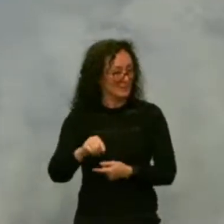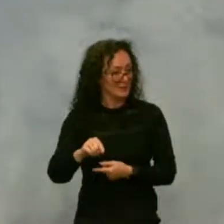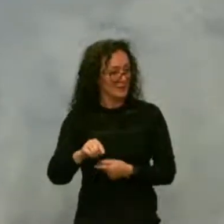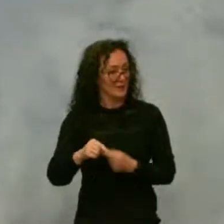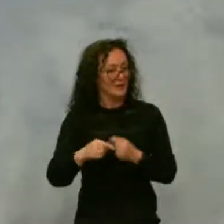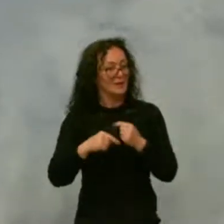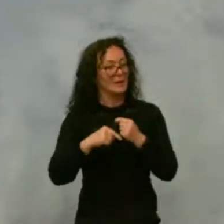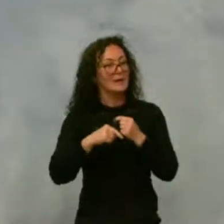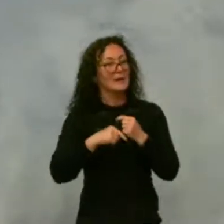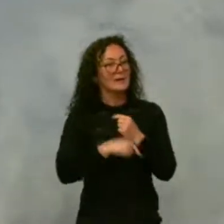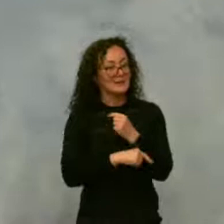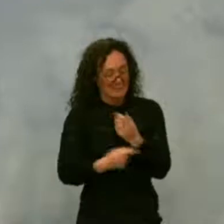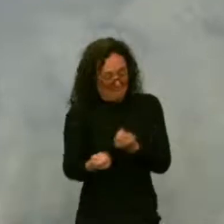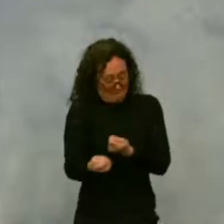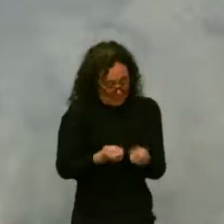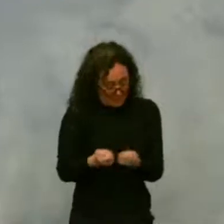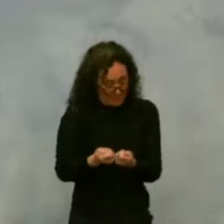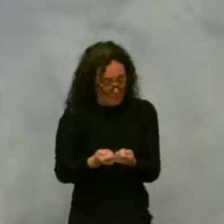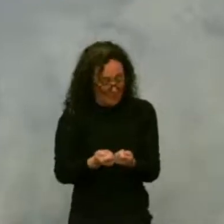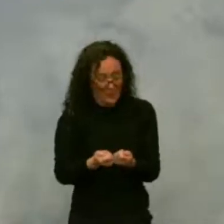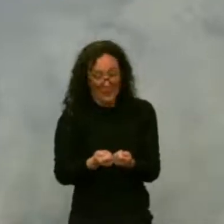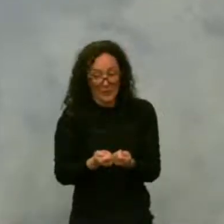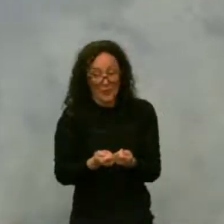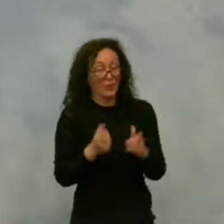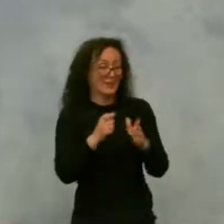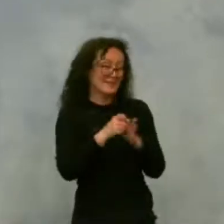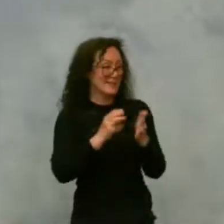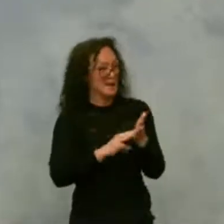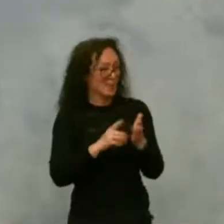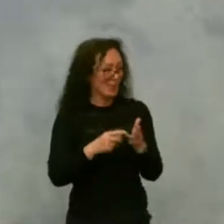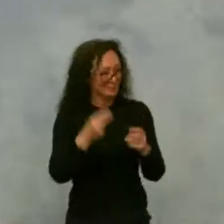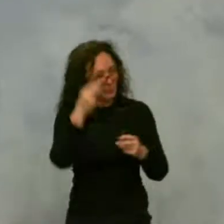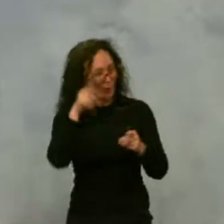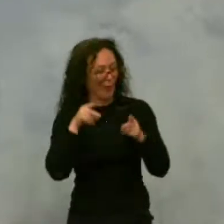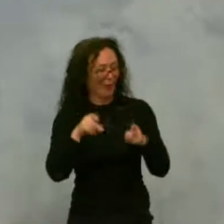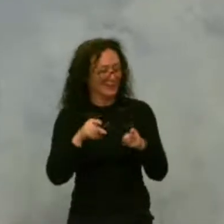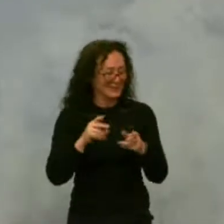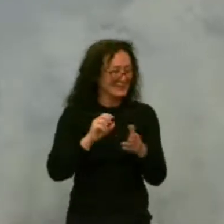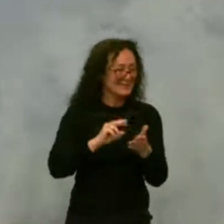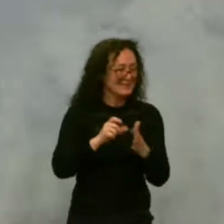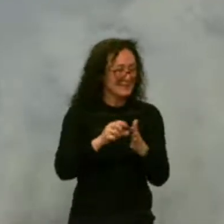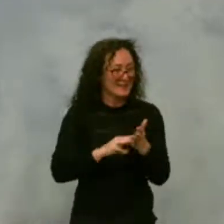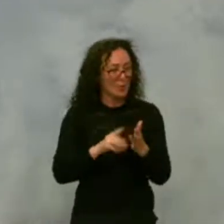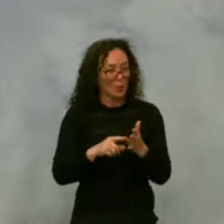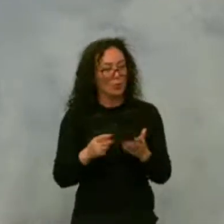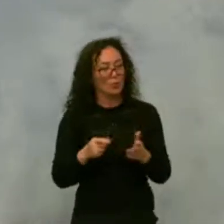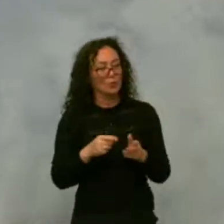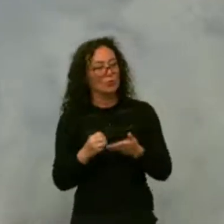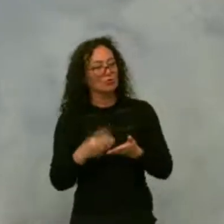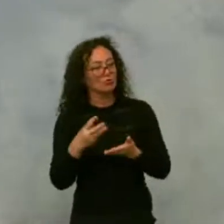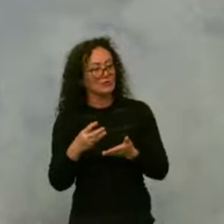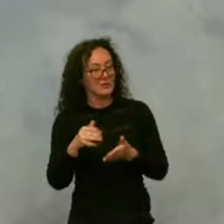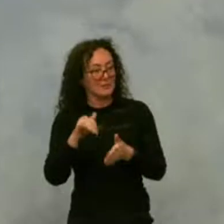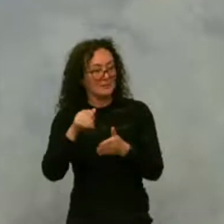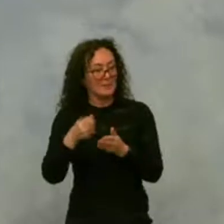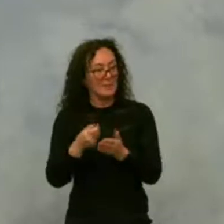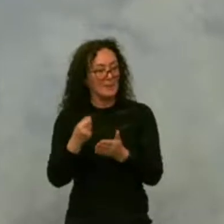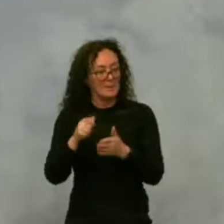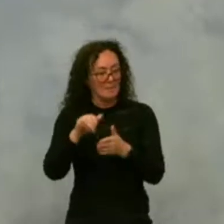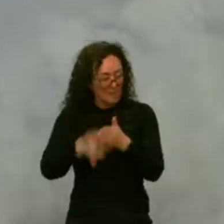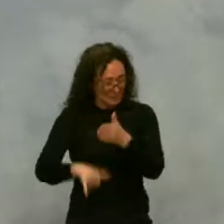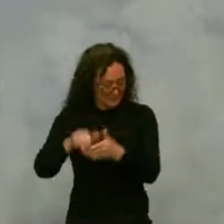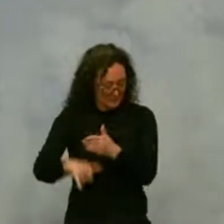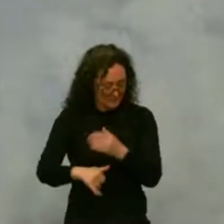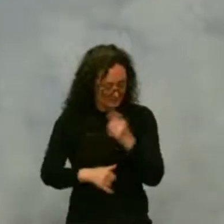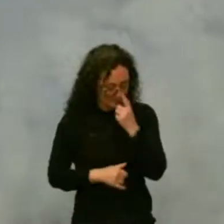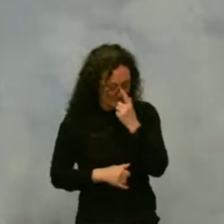Account Deposit Facility, or better known as the DMO, and through Treasury bills, which again is a deposit with the UK government. We